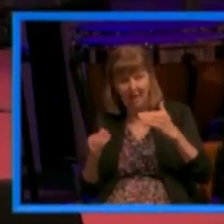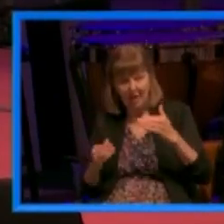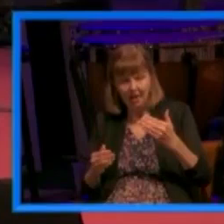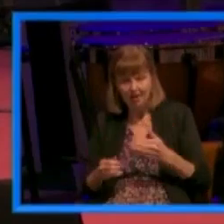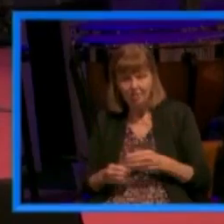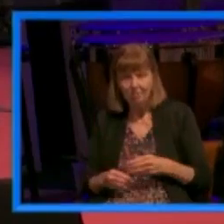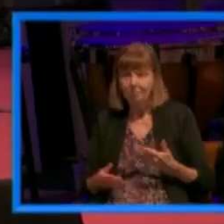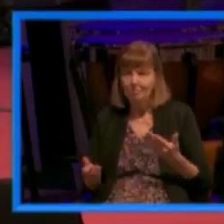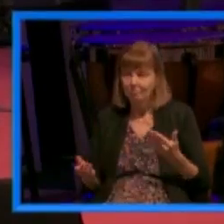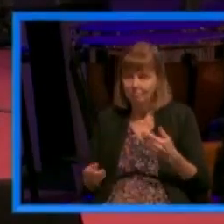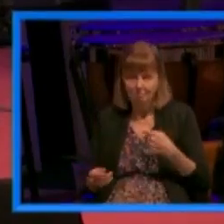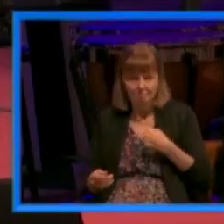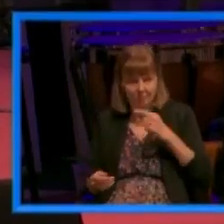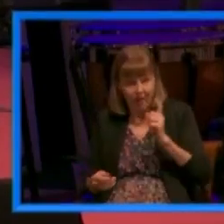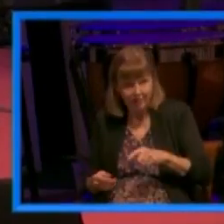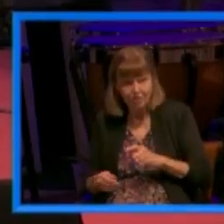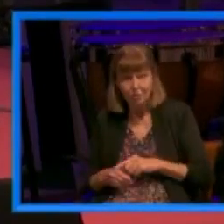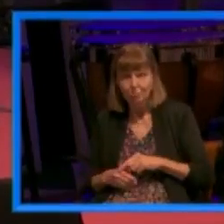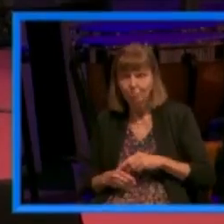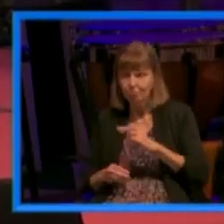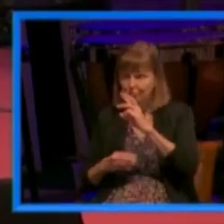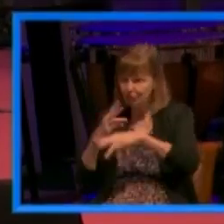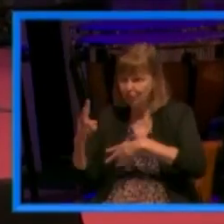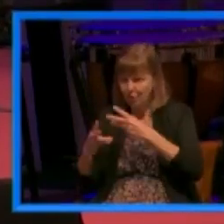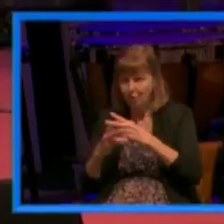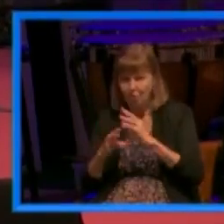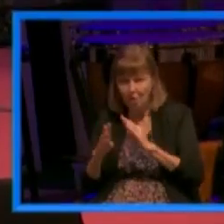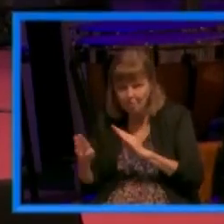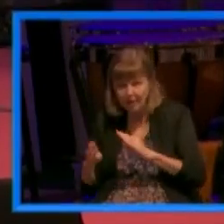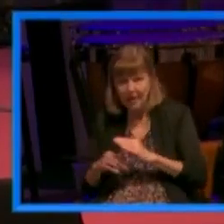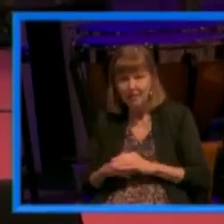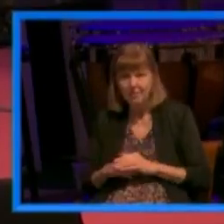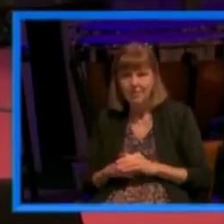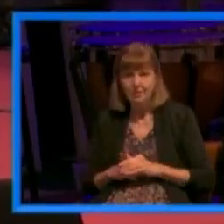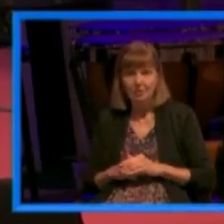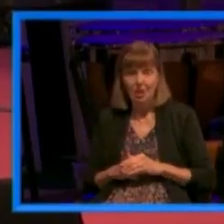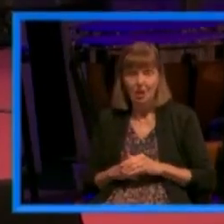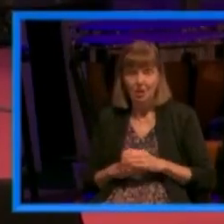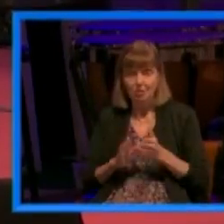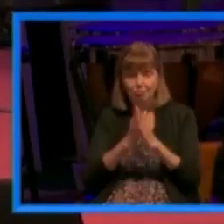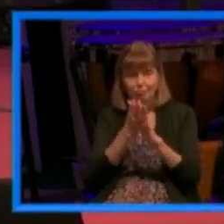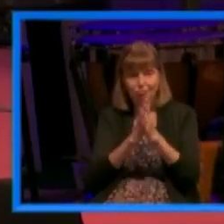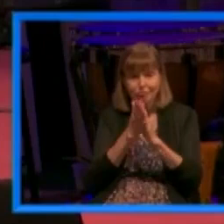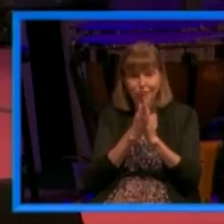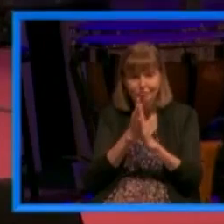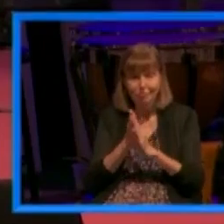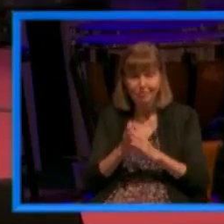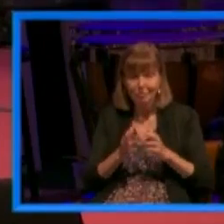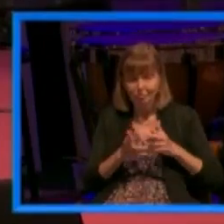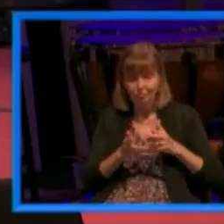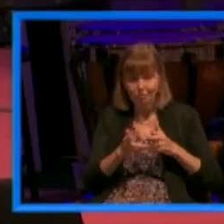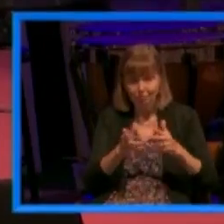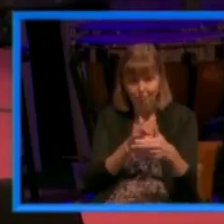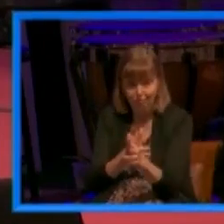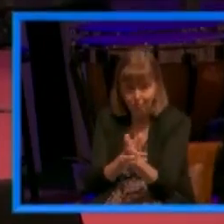world will do. This is how the world acts. Someone cuts you off in traffic and you begin to show them things that the Lord would blush